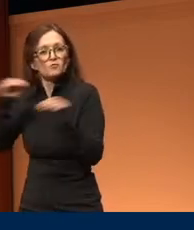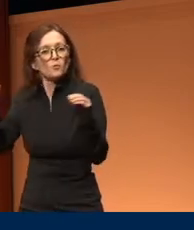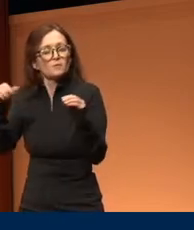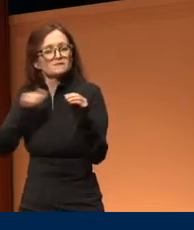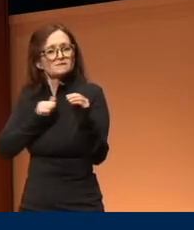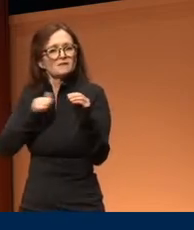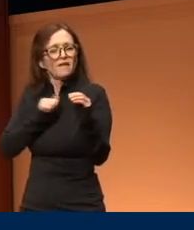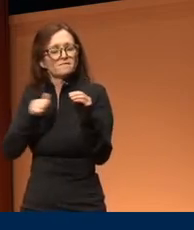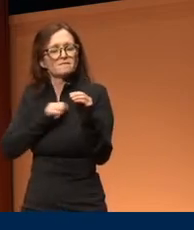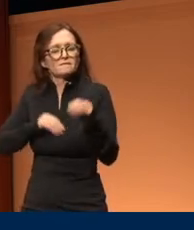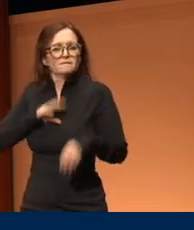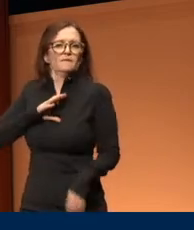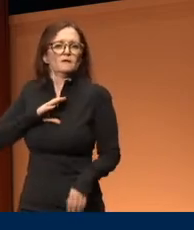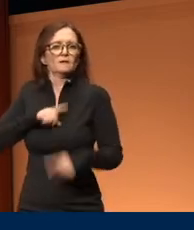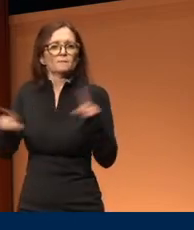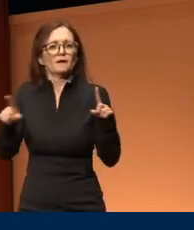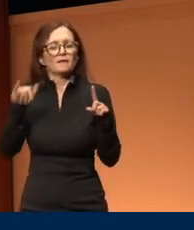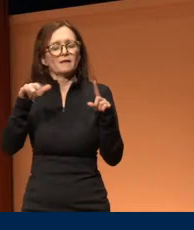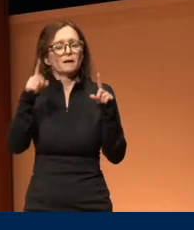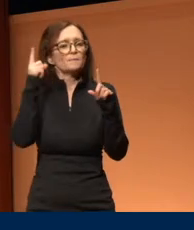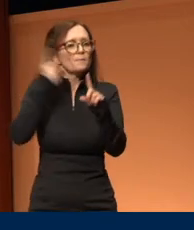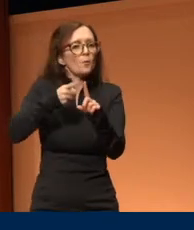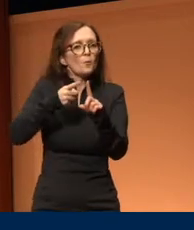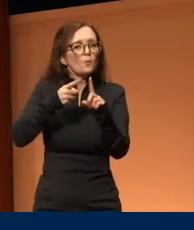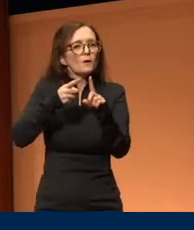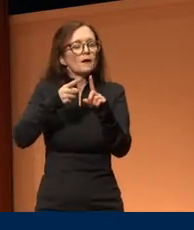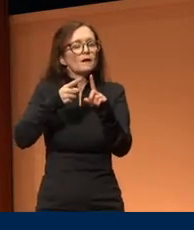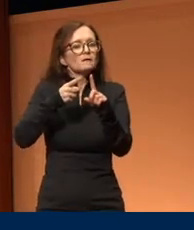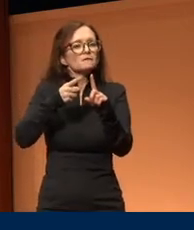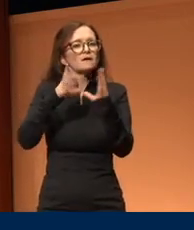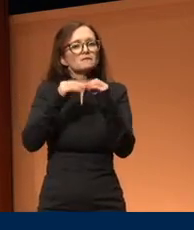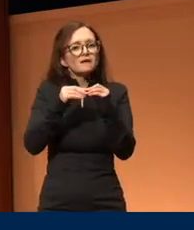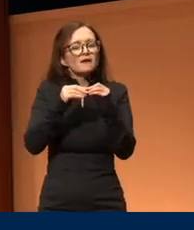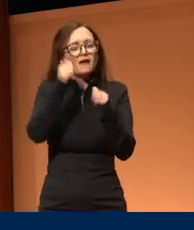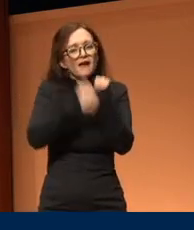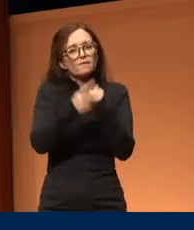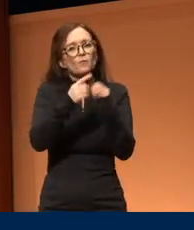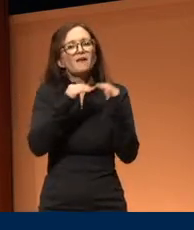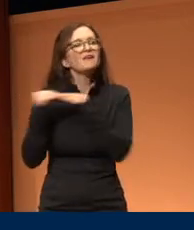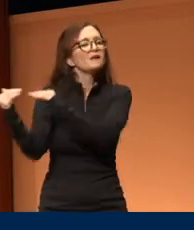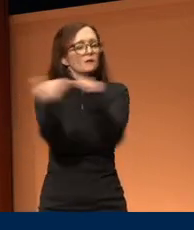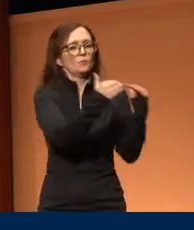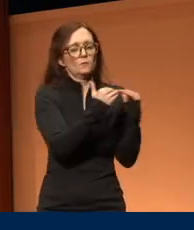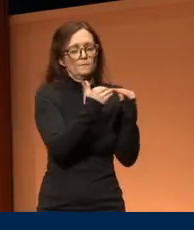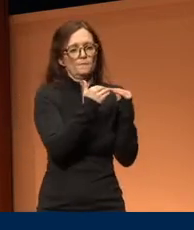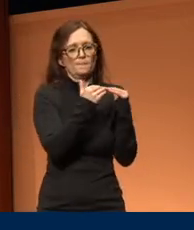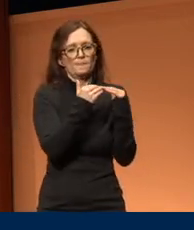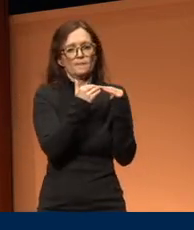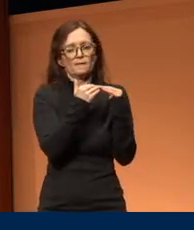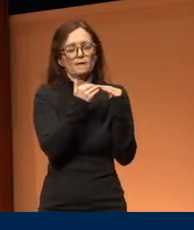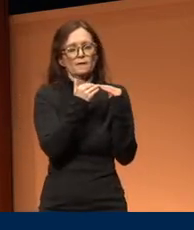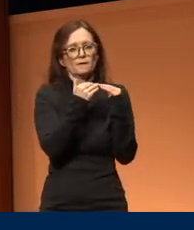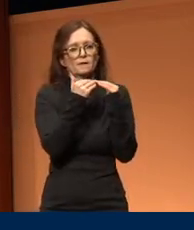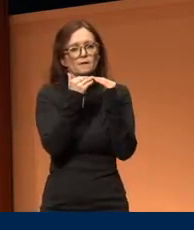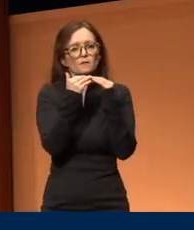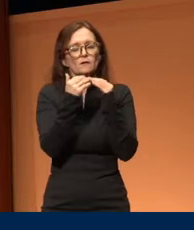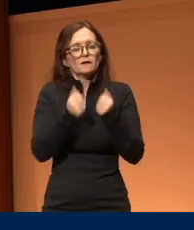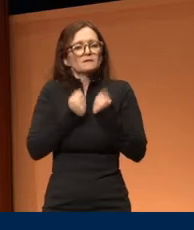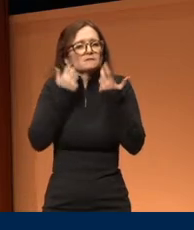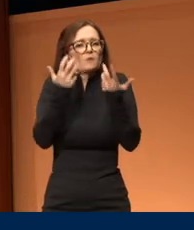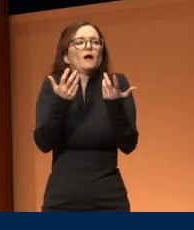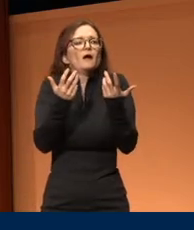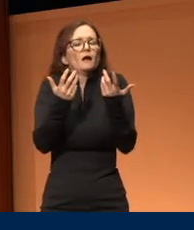whole point of this assembly is that everybody's an equal, and it's sort of expressed and manifested